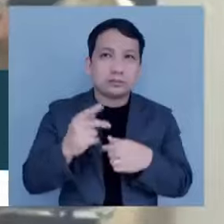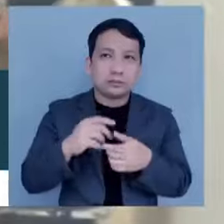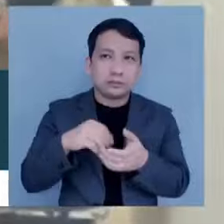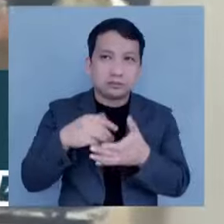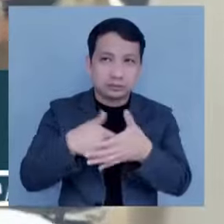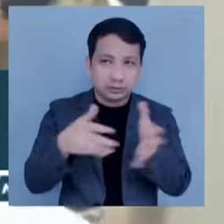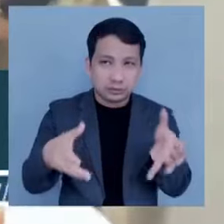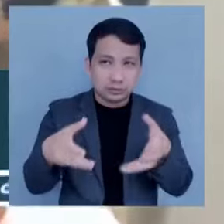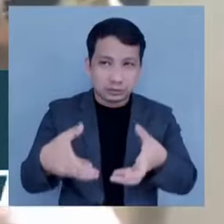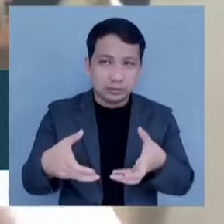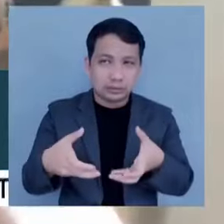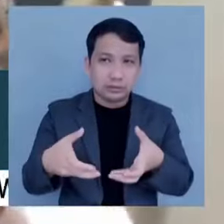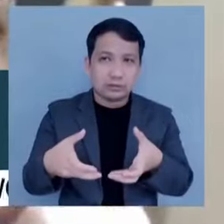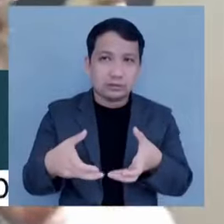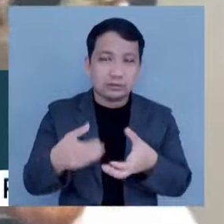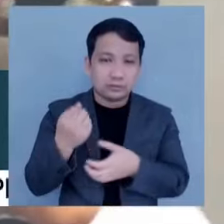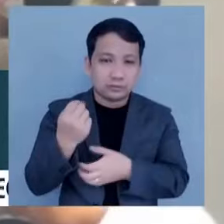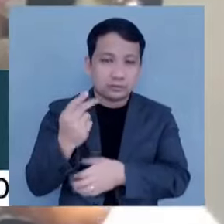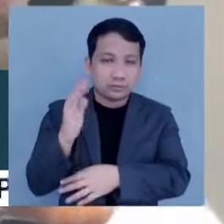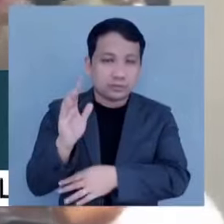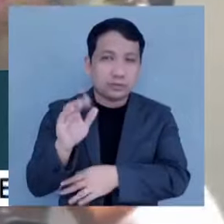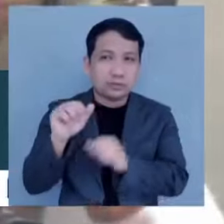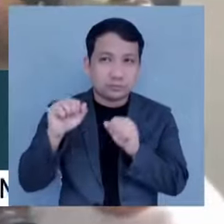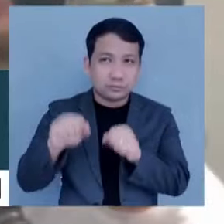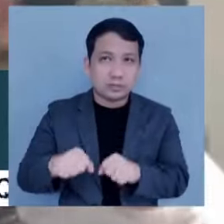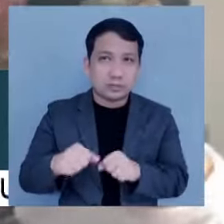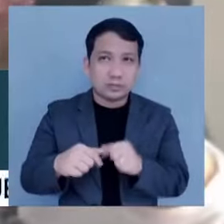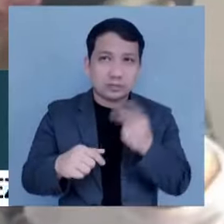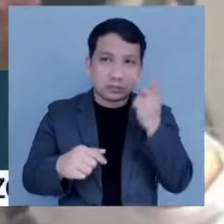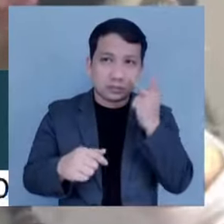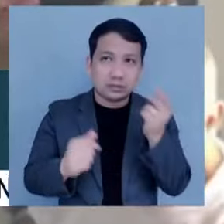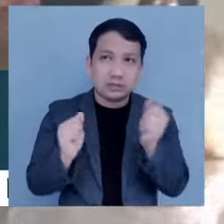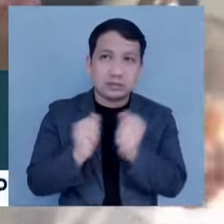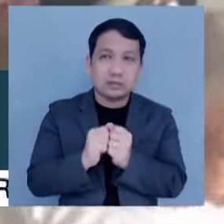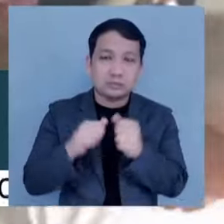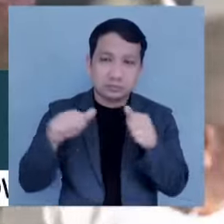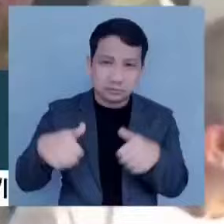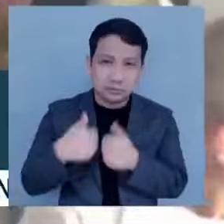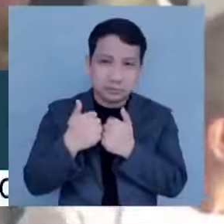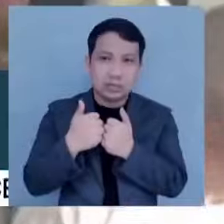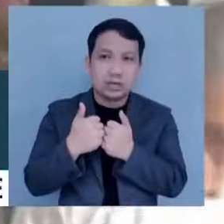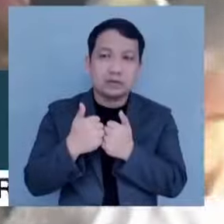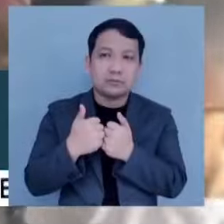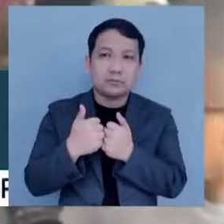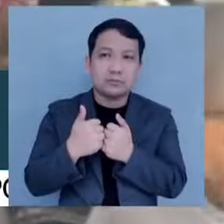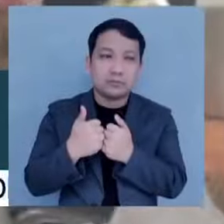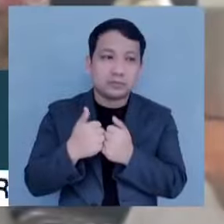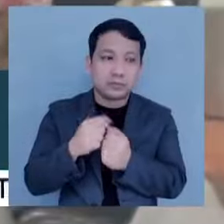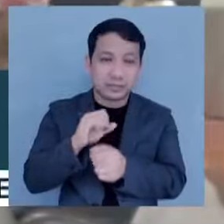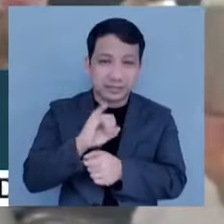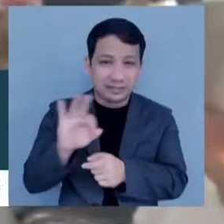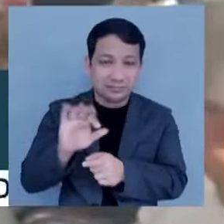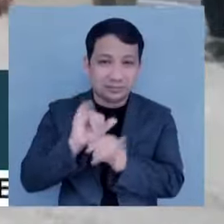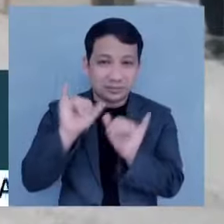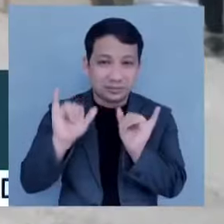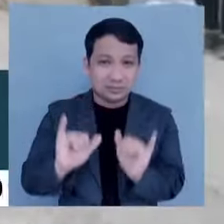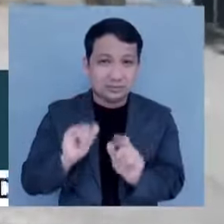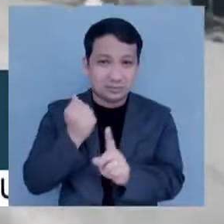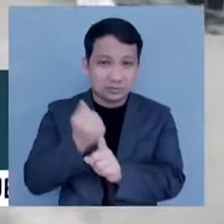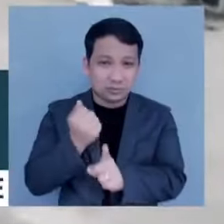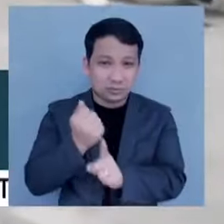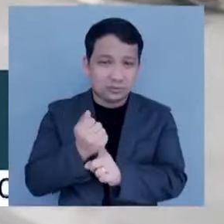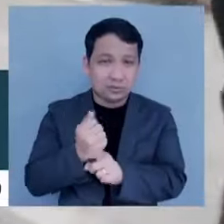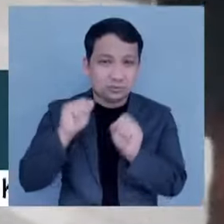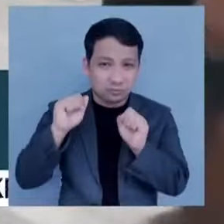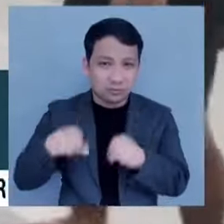all the way to 12 midnight, and it can be physically challenging. Even if the system's automated, we still need people to direct and